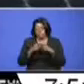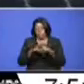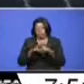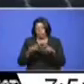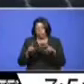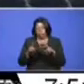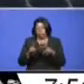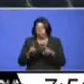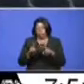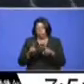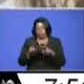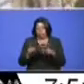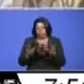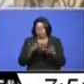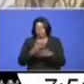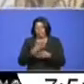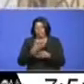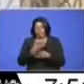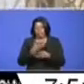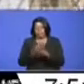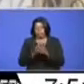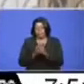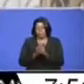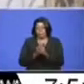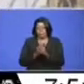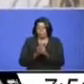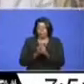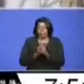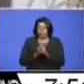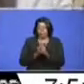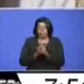but it's very uplifting. I'm Paisella Forbes, ZNS Network News.